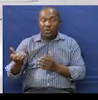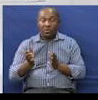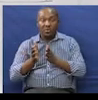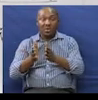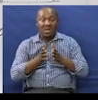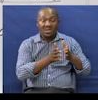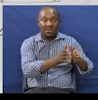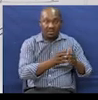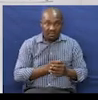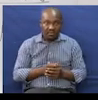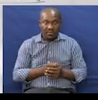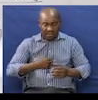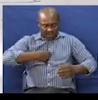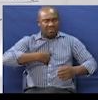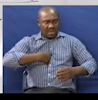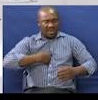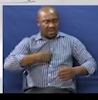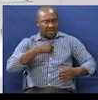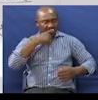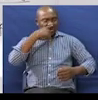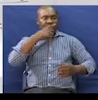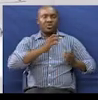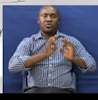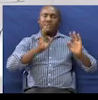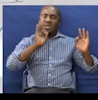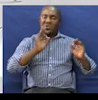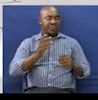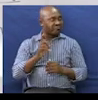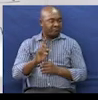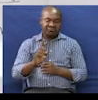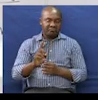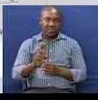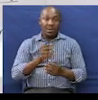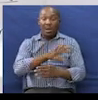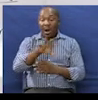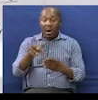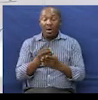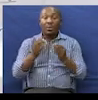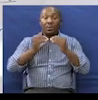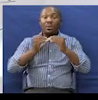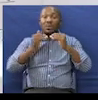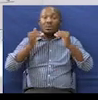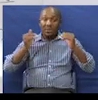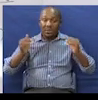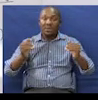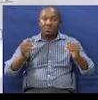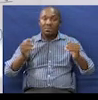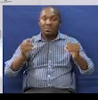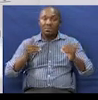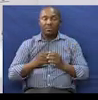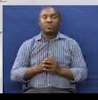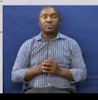No one claimed to be superior than others. All people were